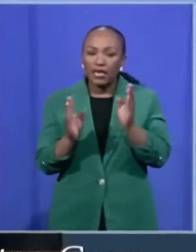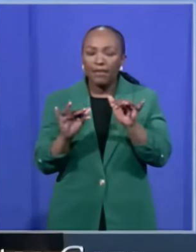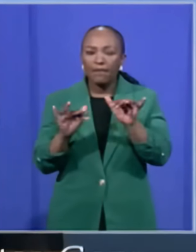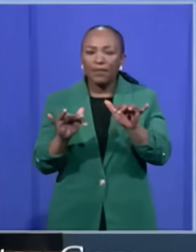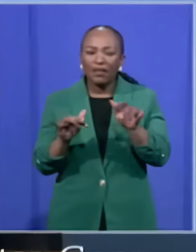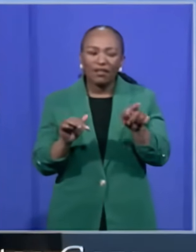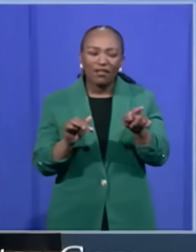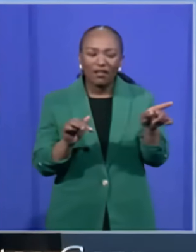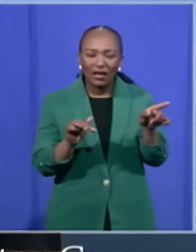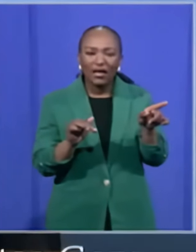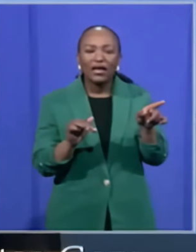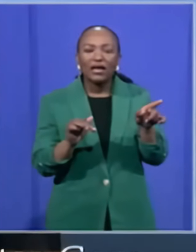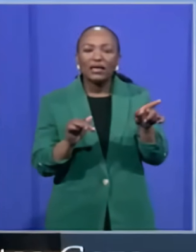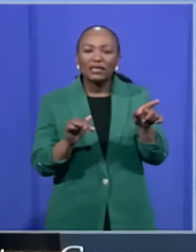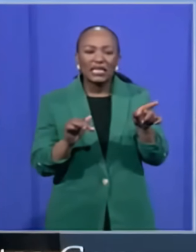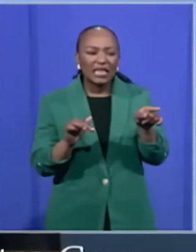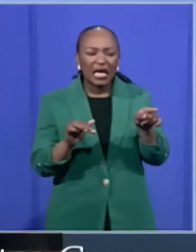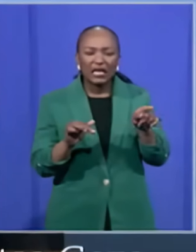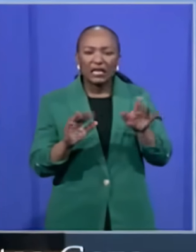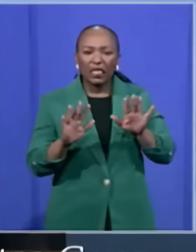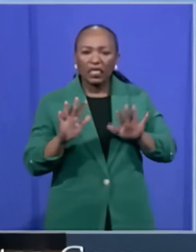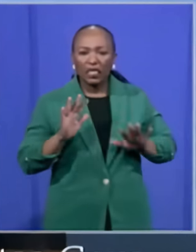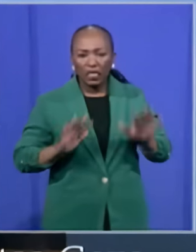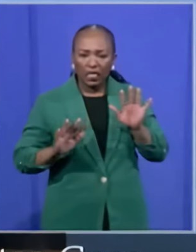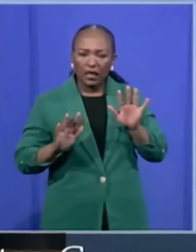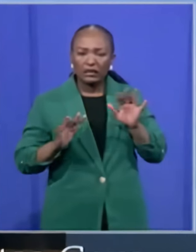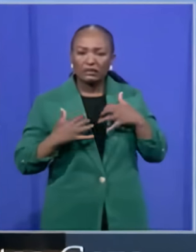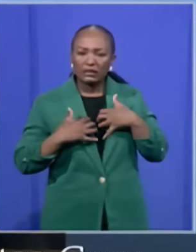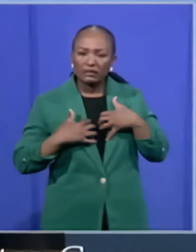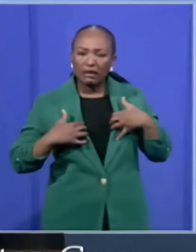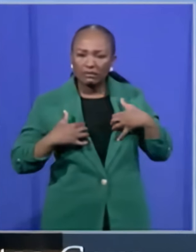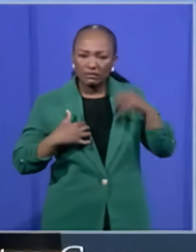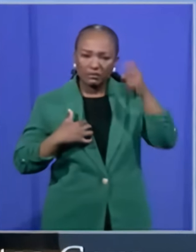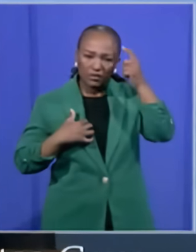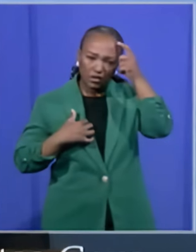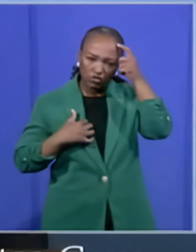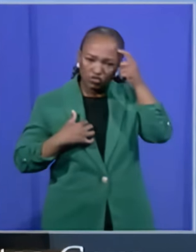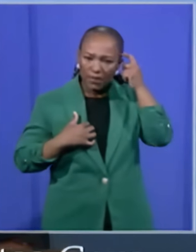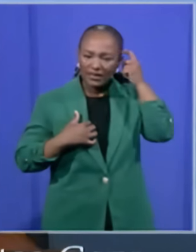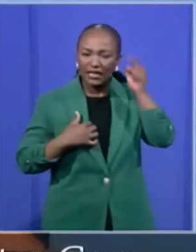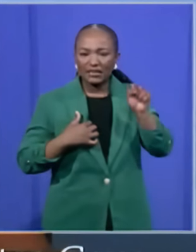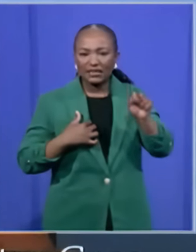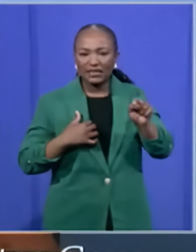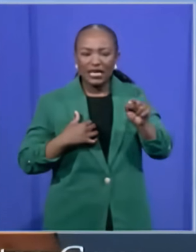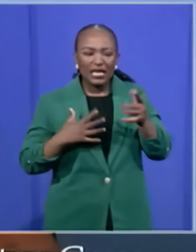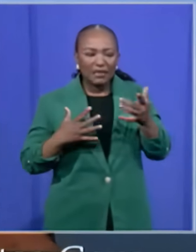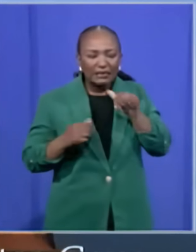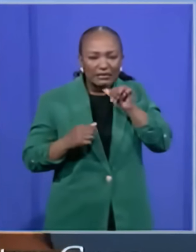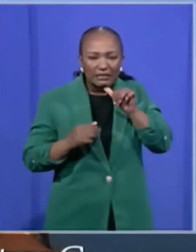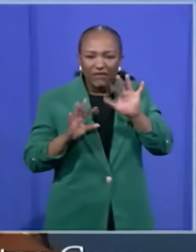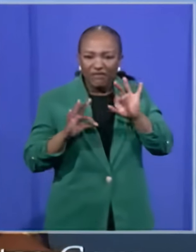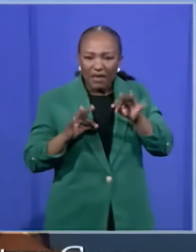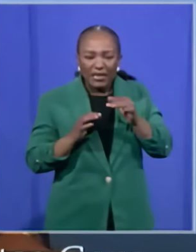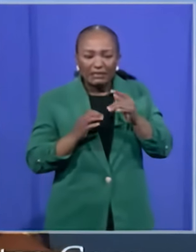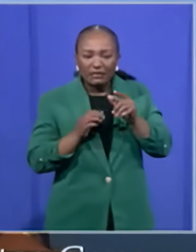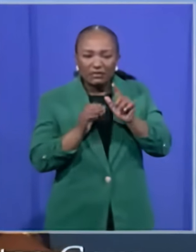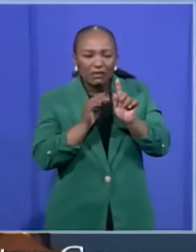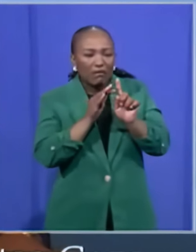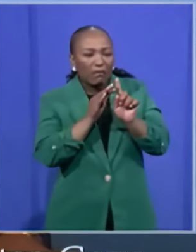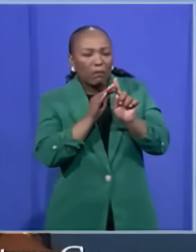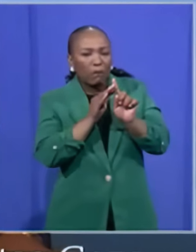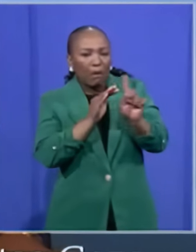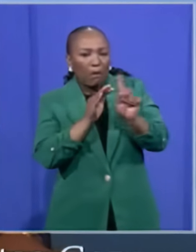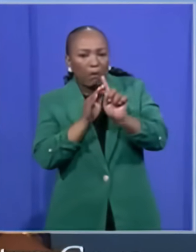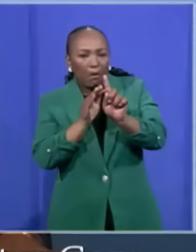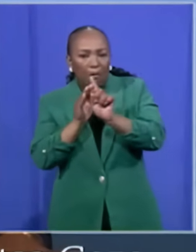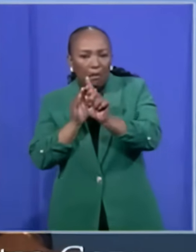and traumatized, would be forced to flee yet again, plunging families into even deeper peril.